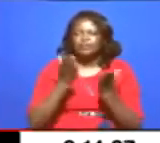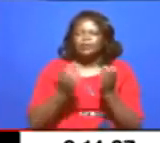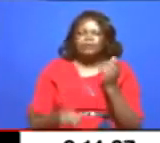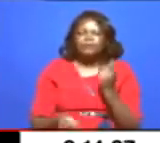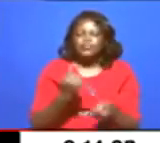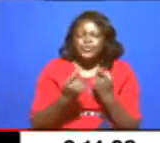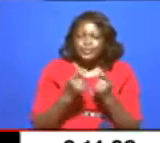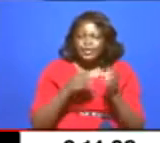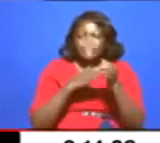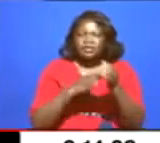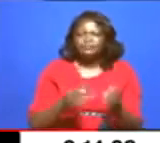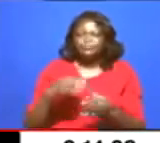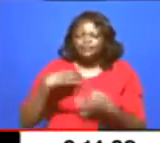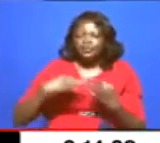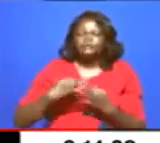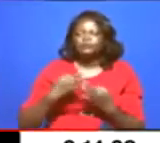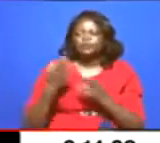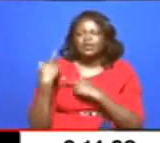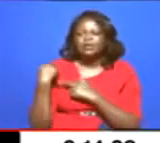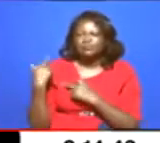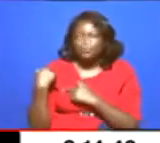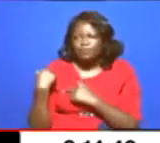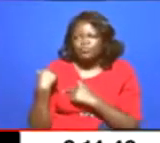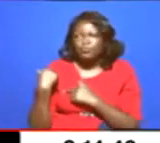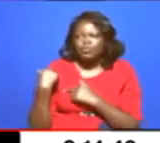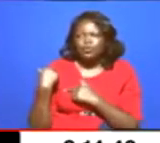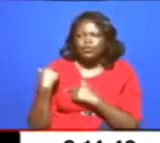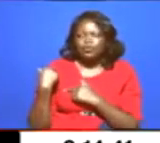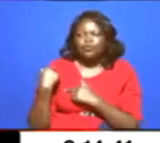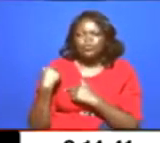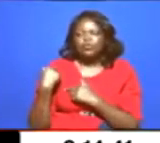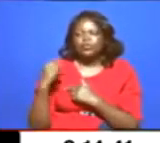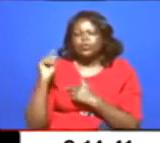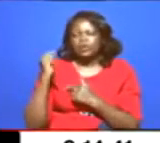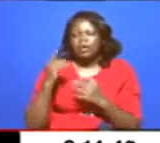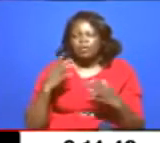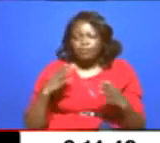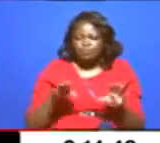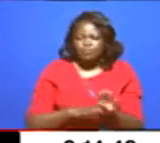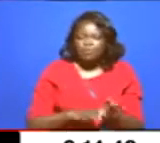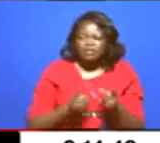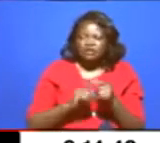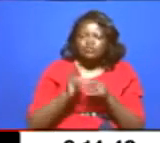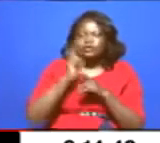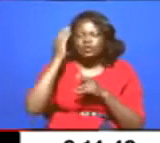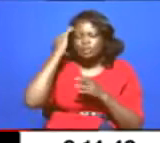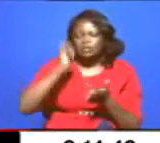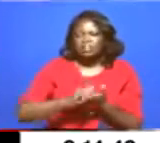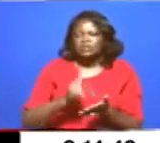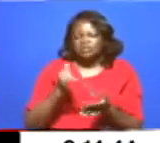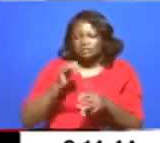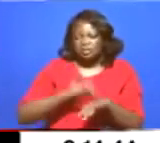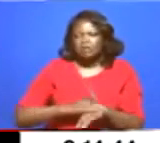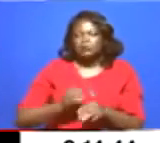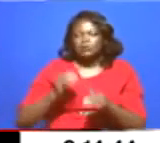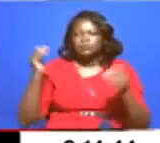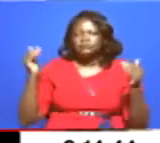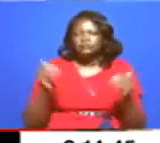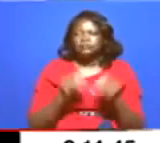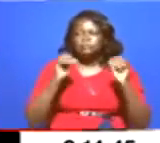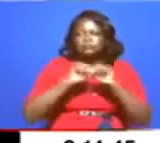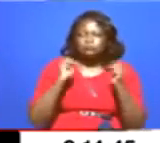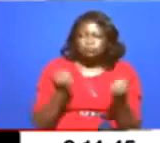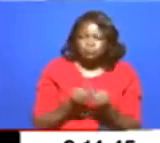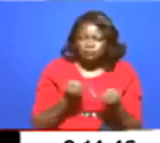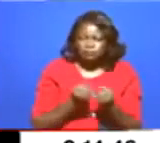Leaders Fellowship to be responsible global citizens and use the knowledge they gather to impact the society. The Public